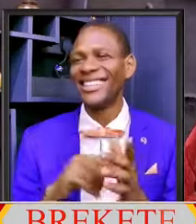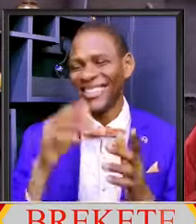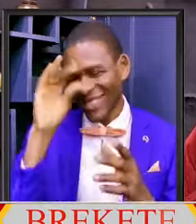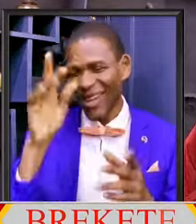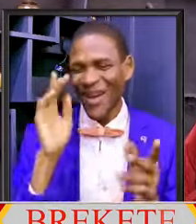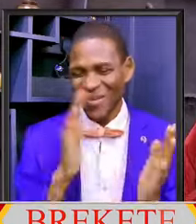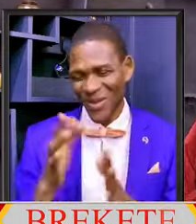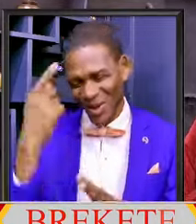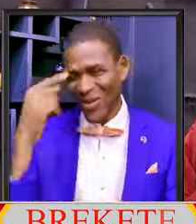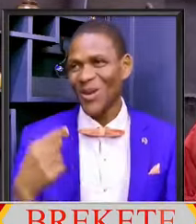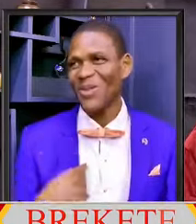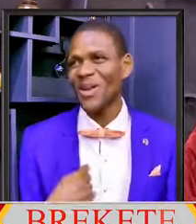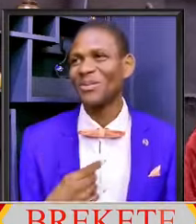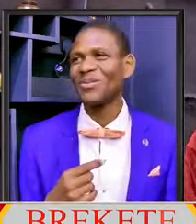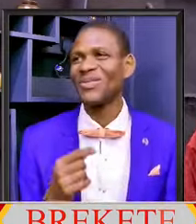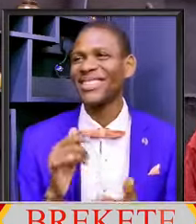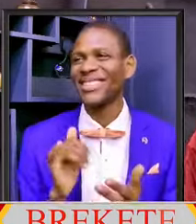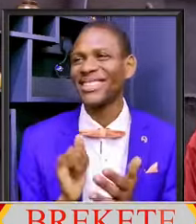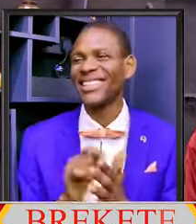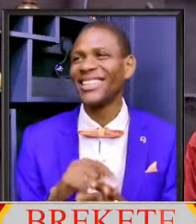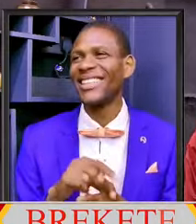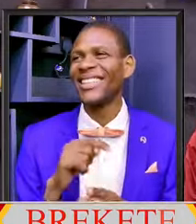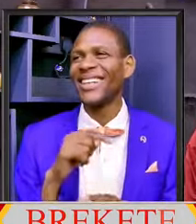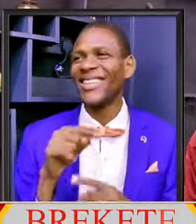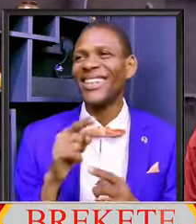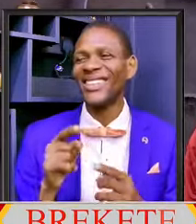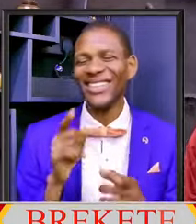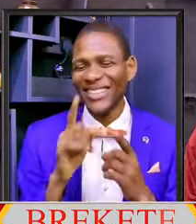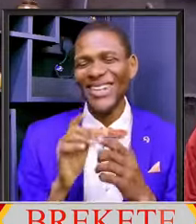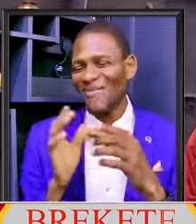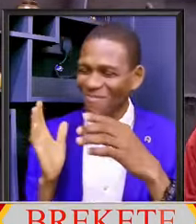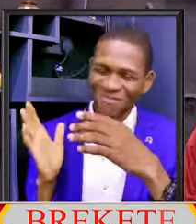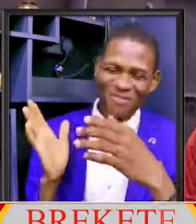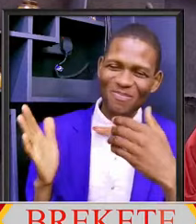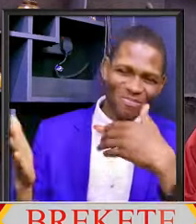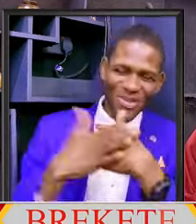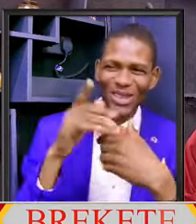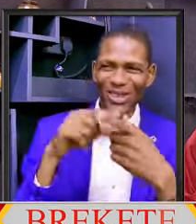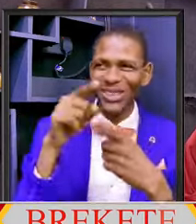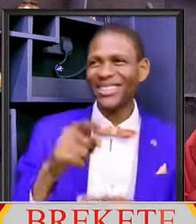me. That kind of energy where you talk, back to sender.